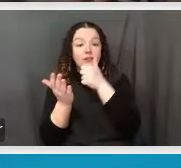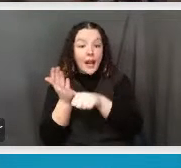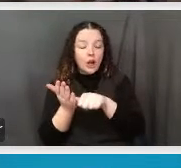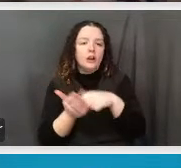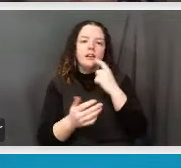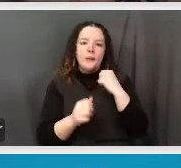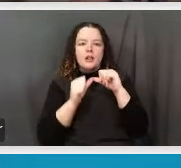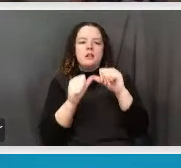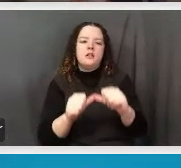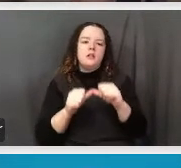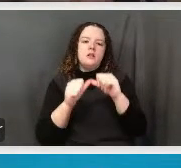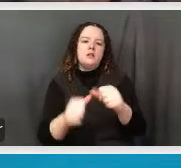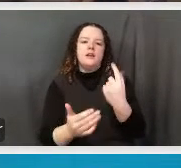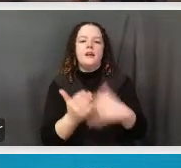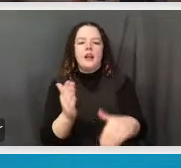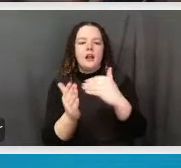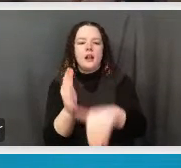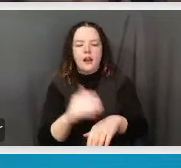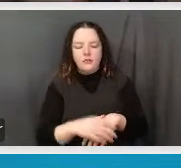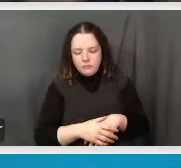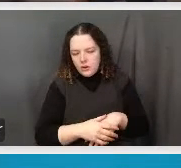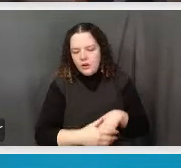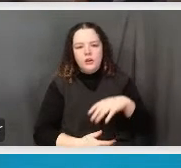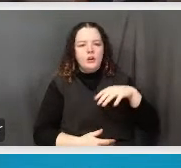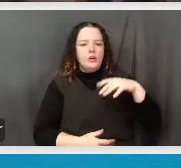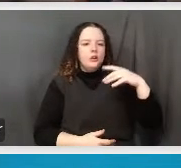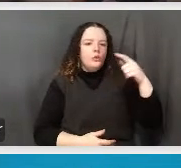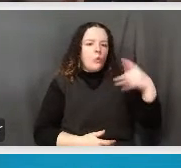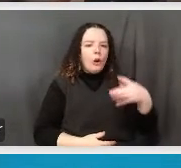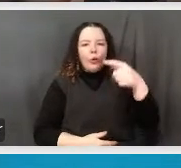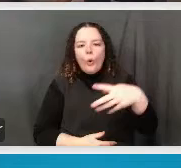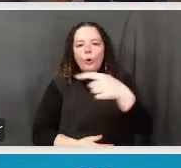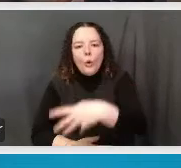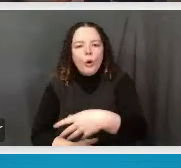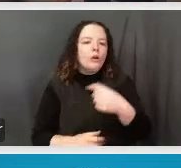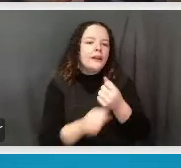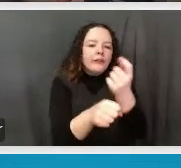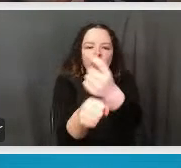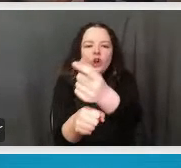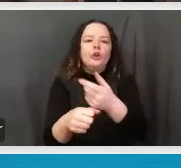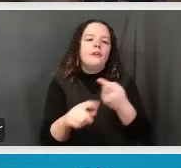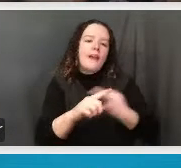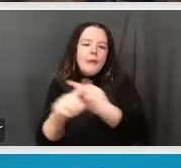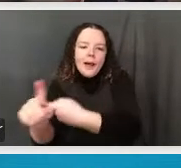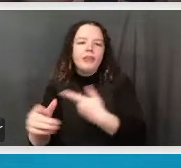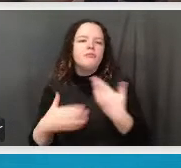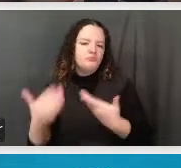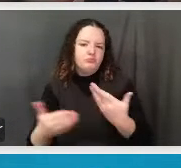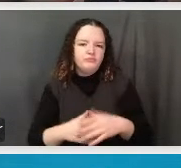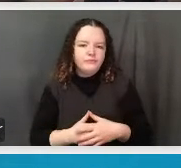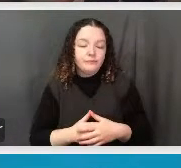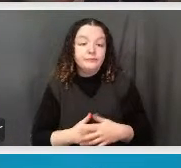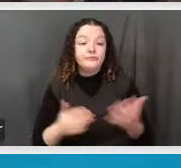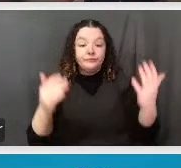continually send out month after month, quarter after quarter, year after year, something along those lines. And then last but not least, we have